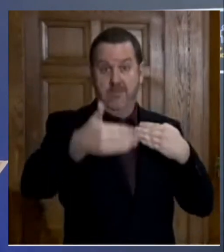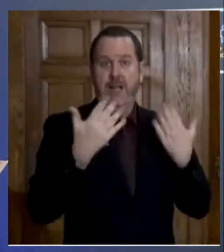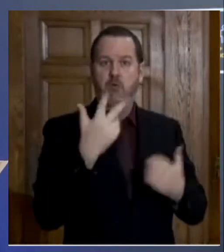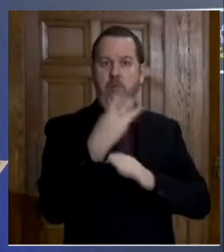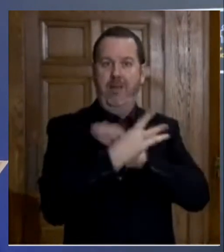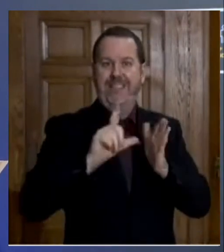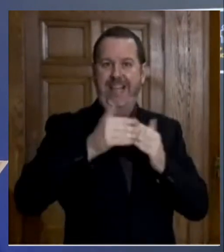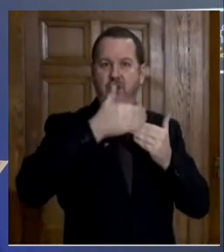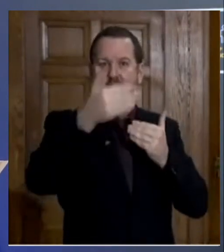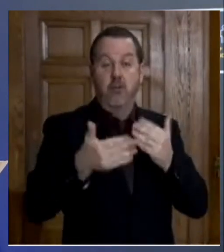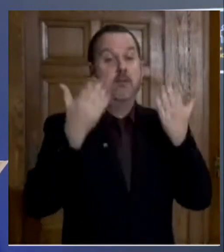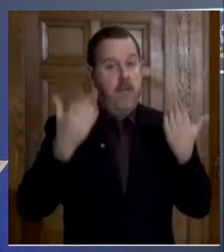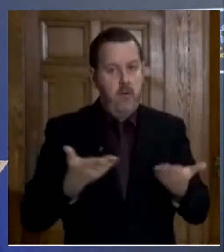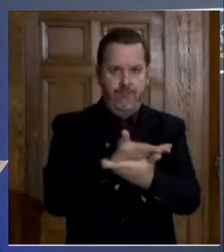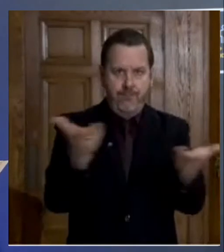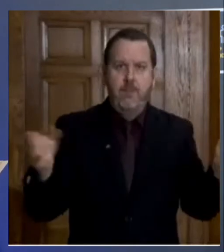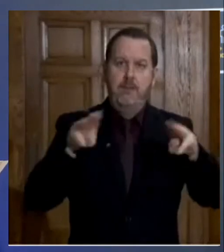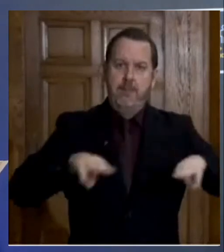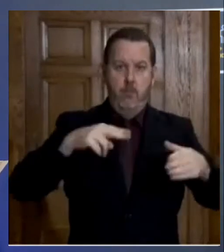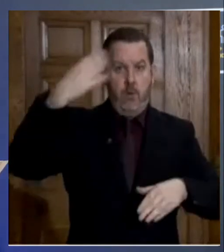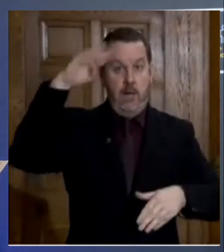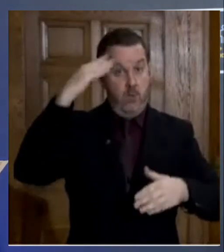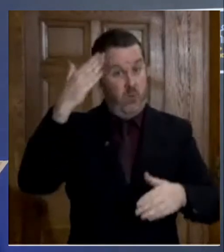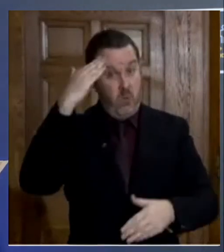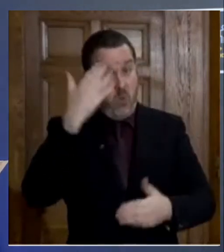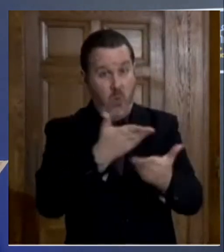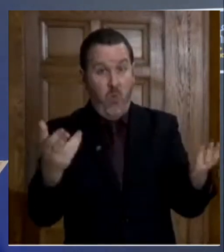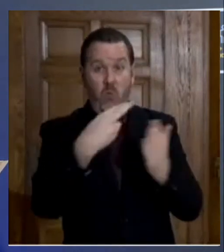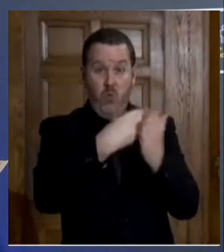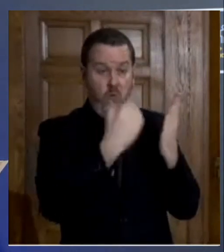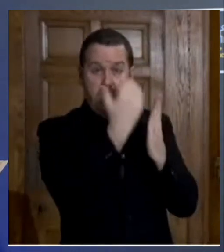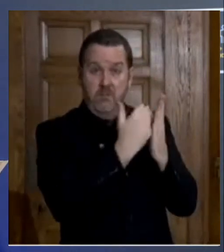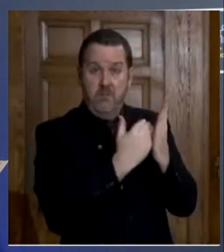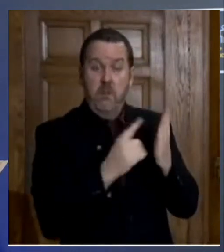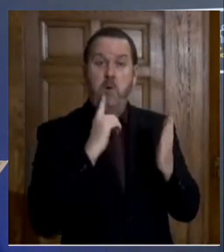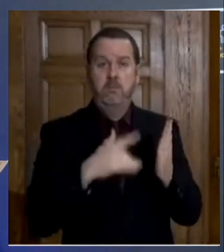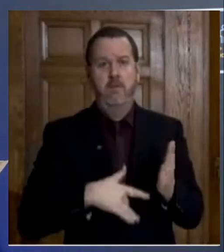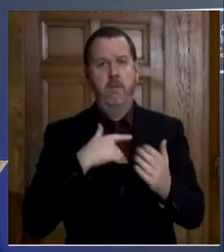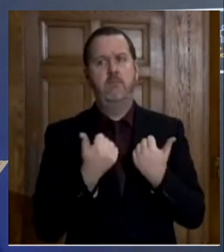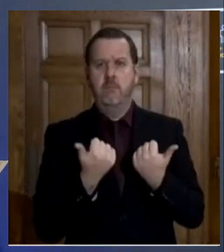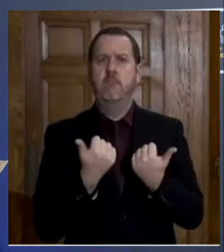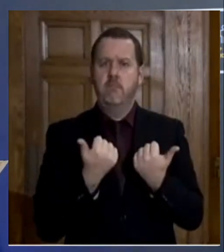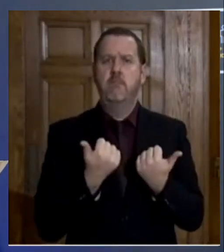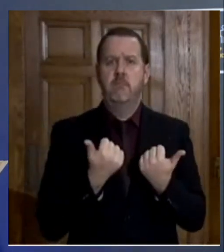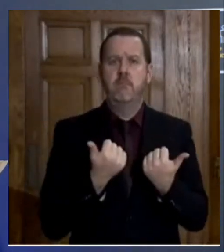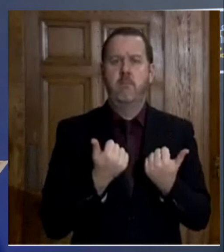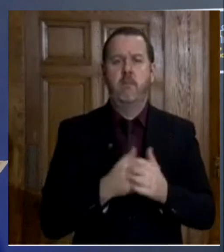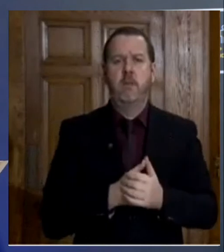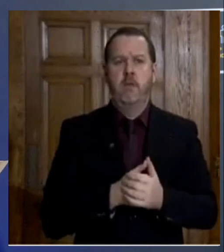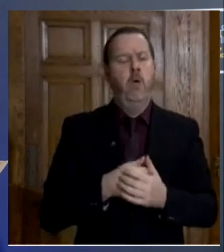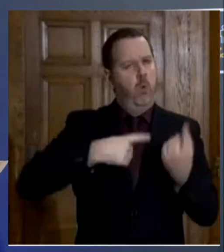know they have to do, abiding by the restrictions. I'm heartened by the buy-in that we have got. There are still more we could do